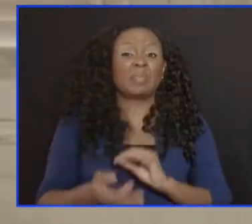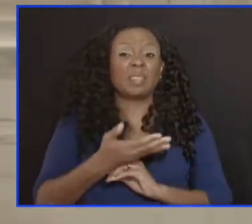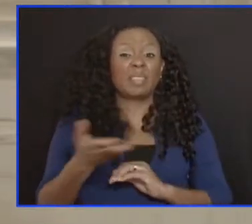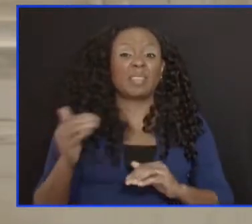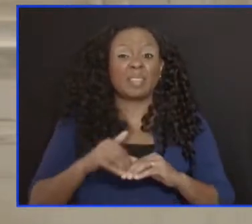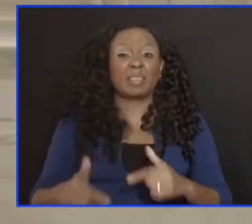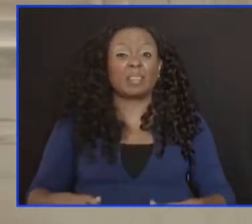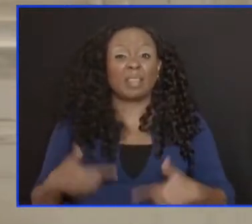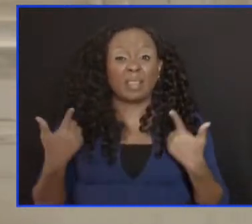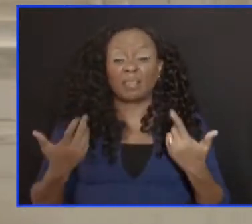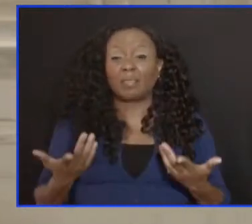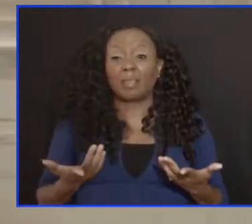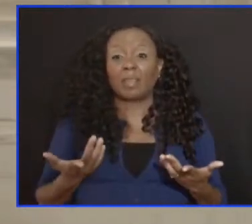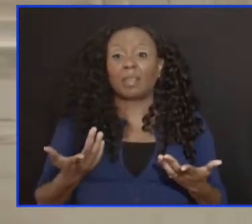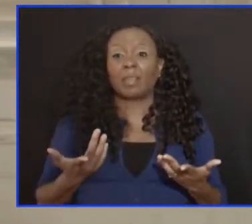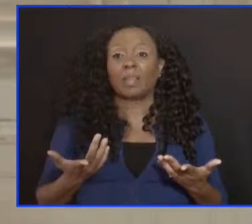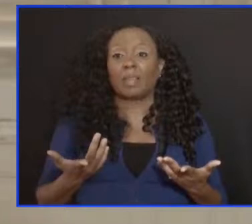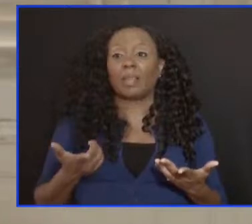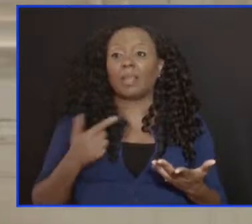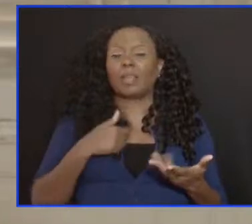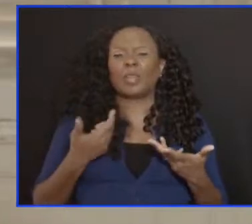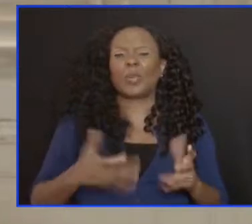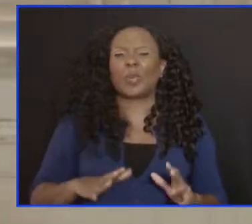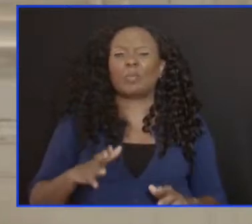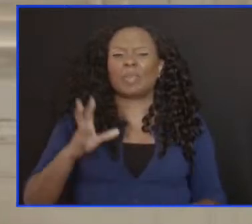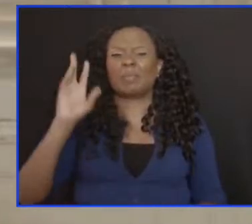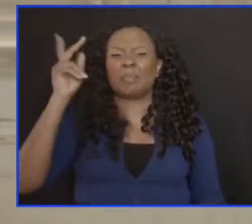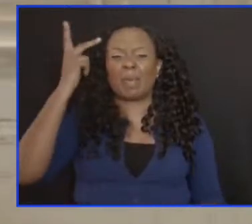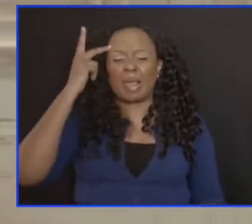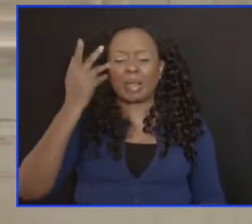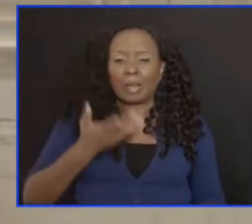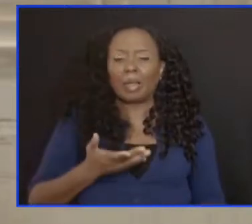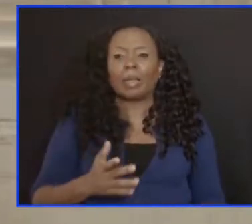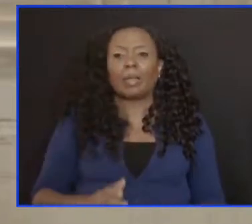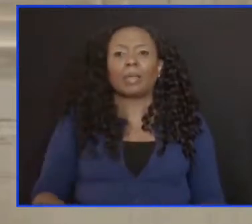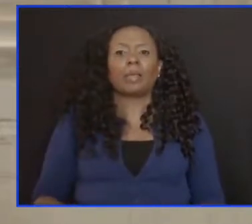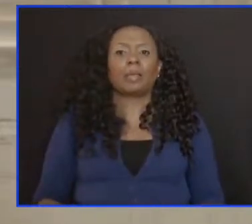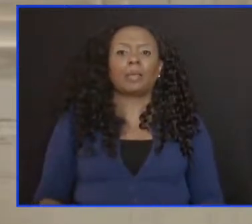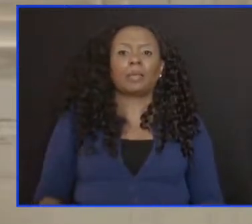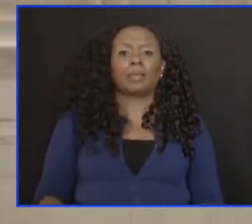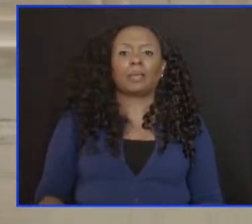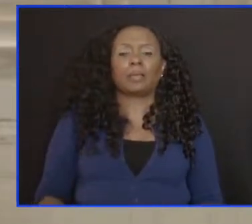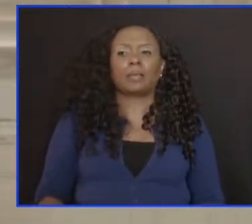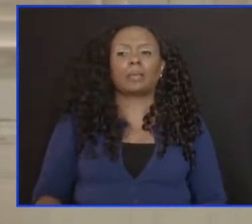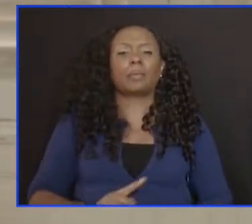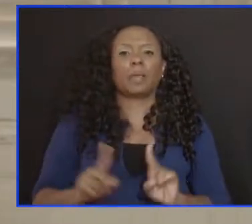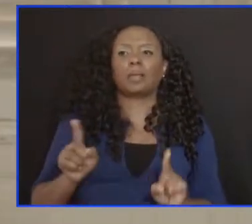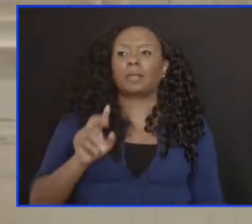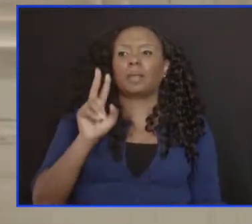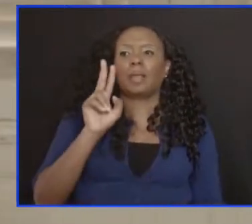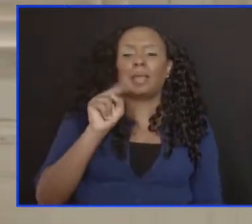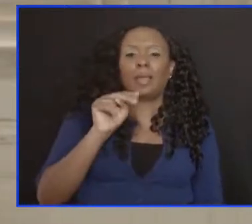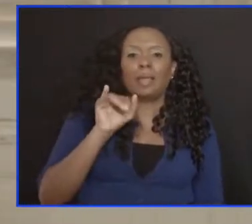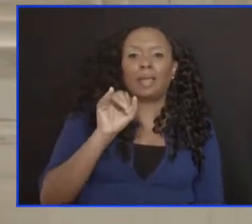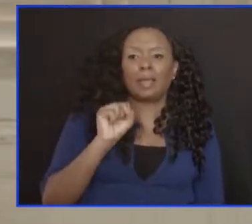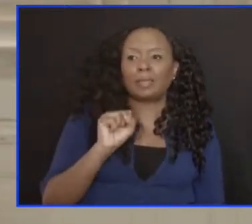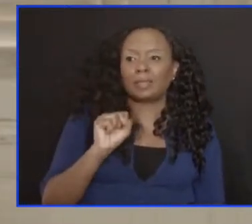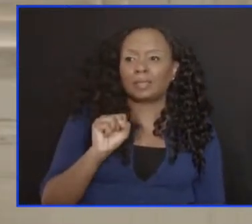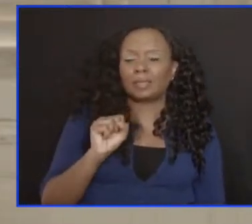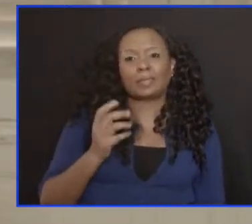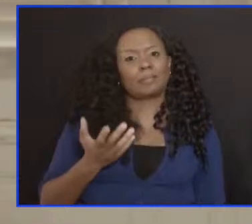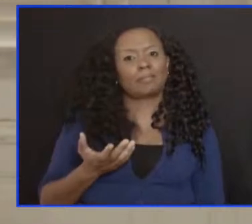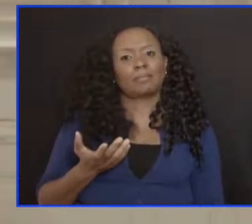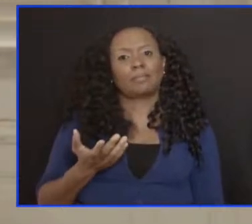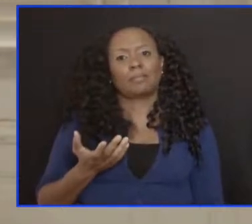Even I'll go as far as, I don't get political, but as far as possible, to even in terms of NIS, etc. So they have